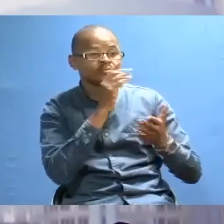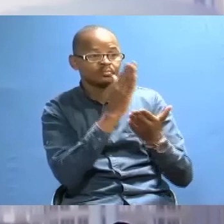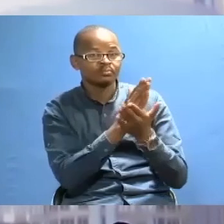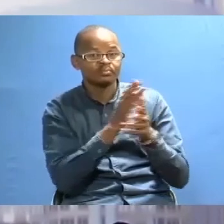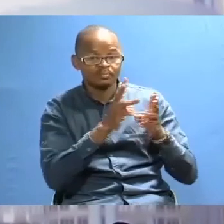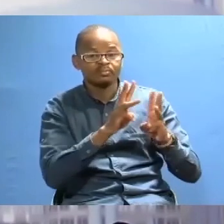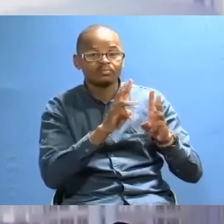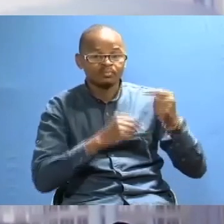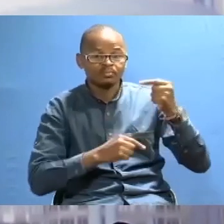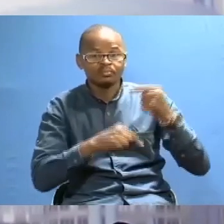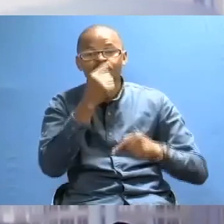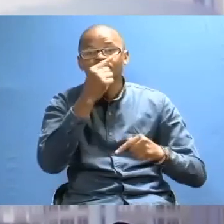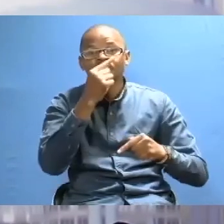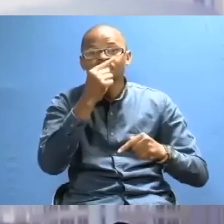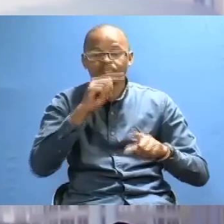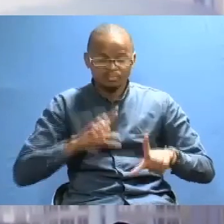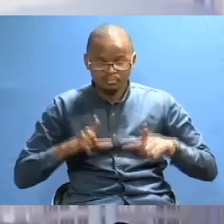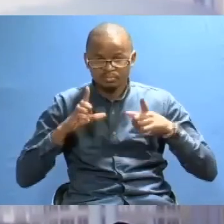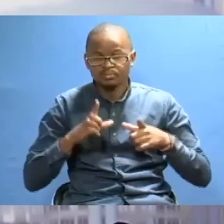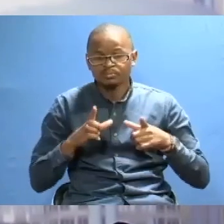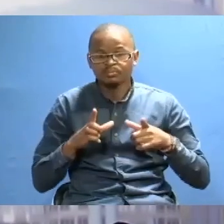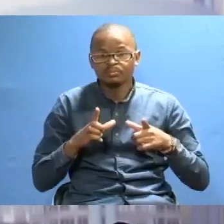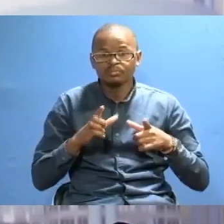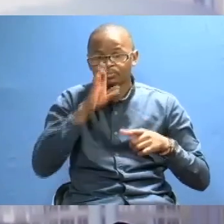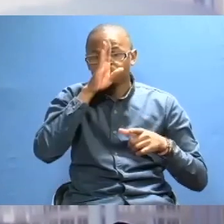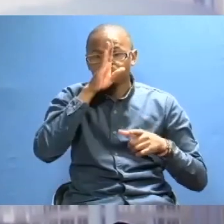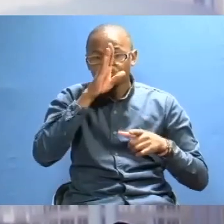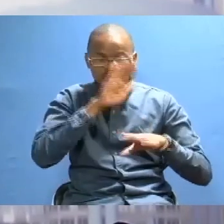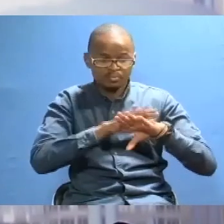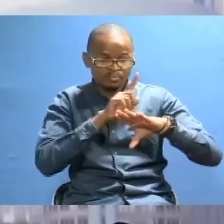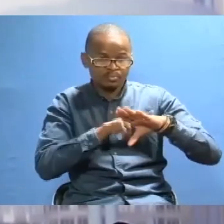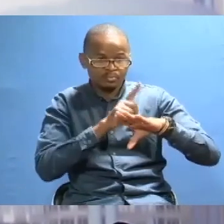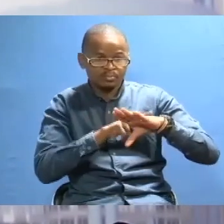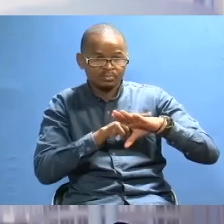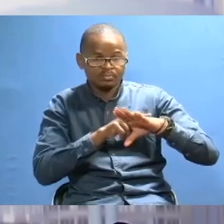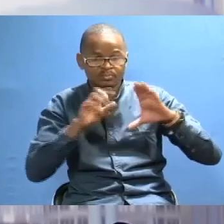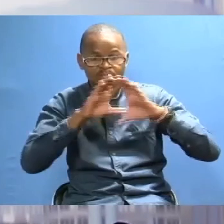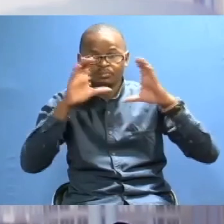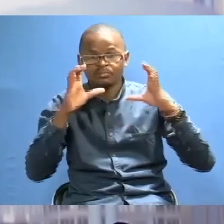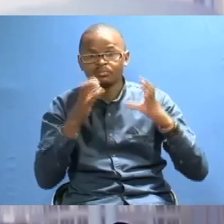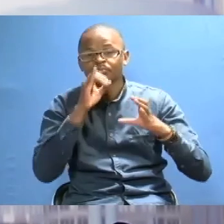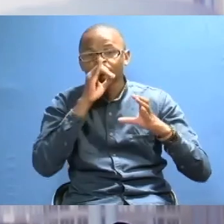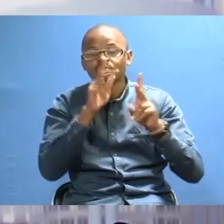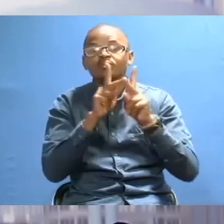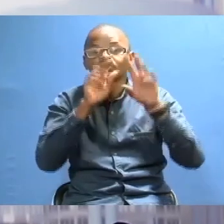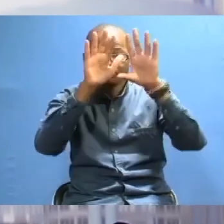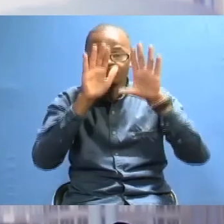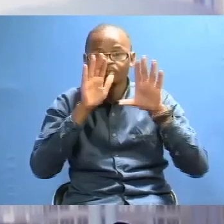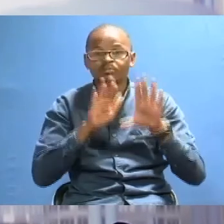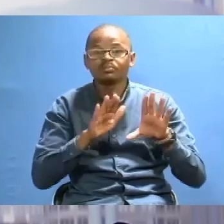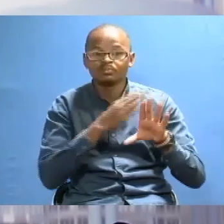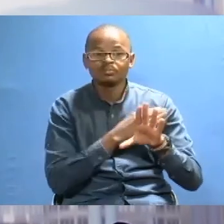sure ways of ruining your life. Be punctual. Punctuality to classes is very, very